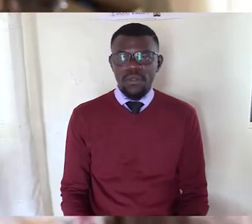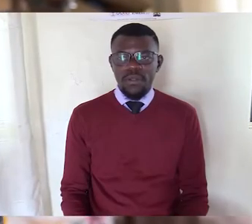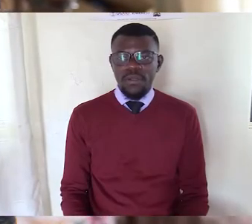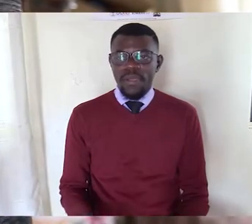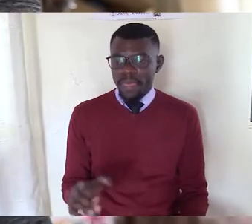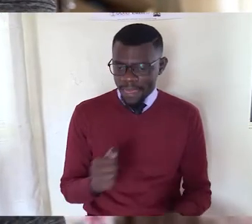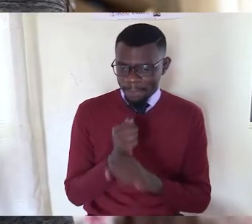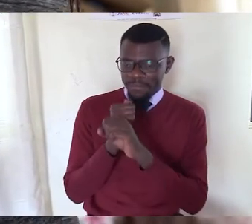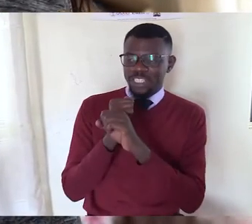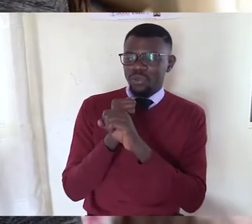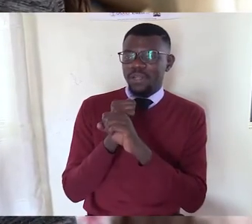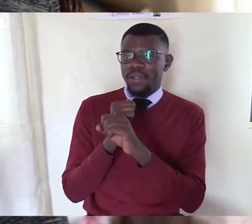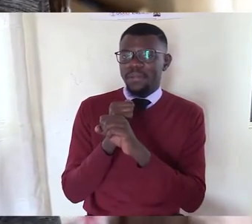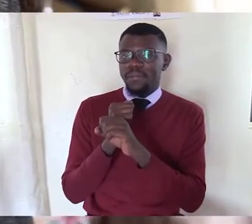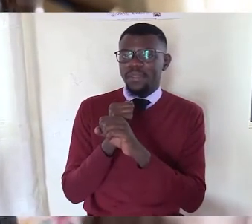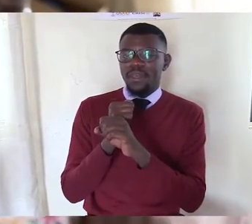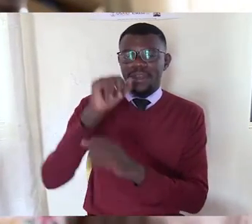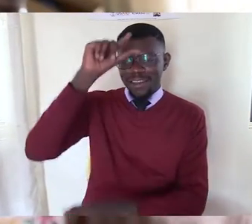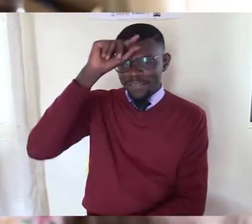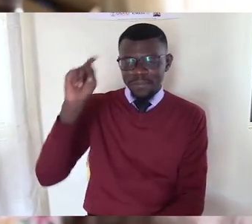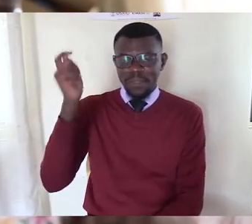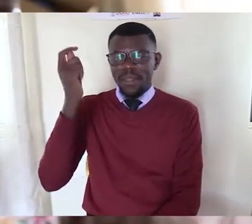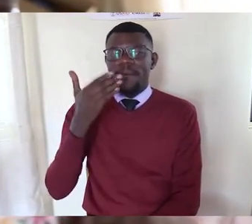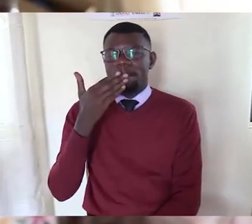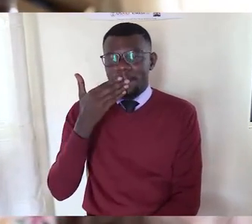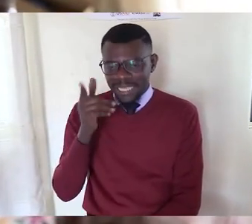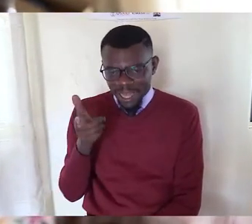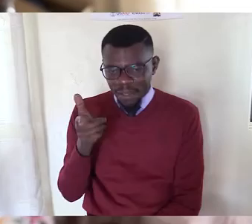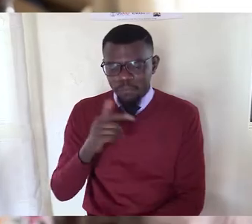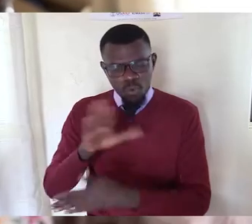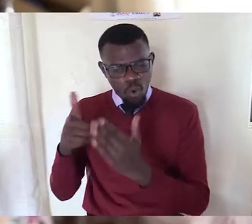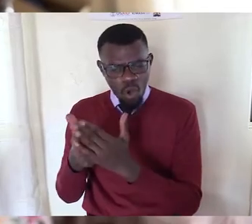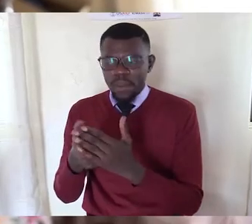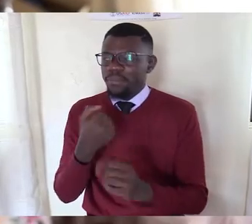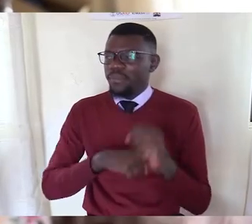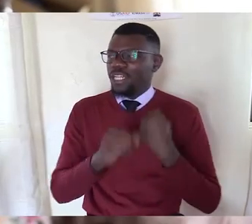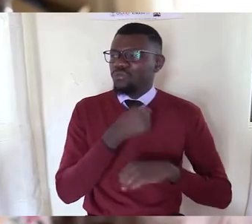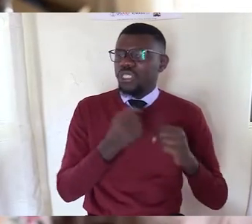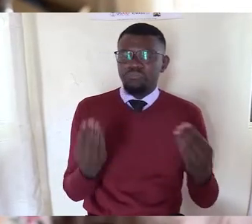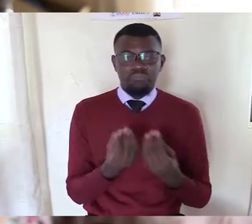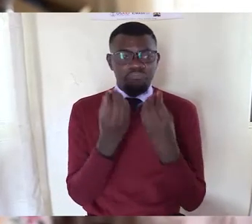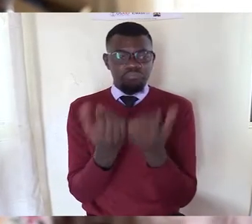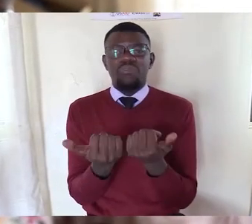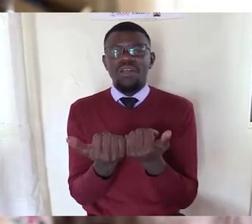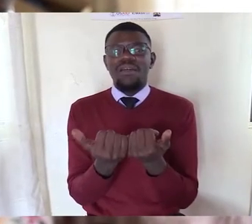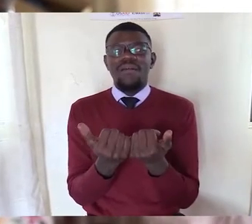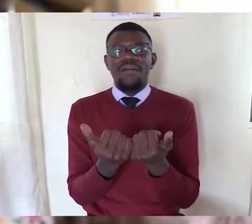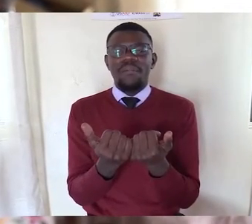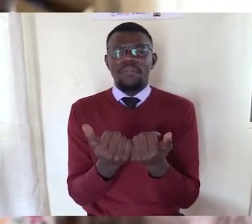prevention is trying to address. The Kenyan government should take all necessary and appropriate measures to address the root cause